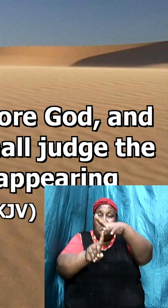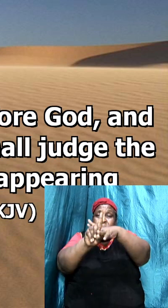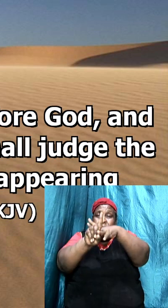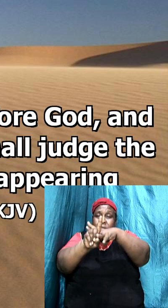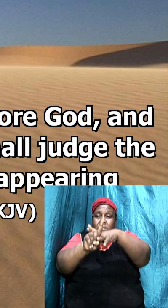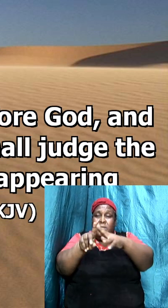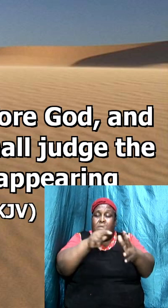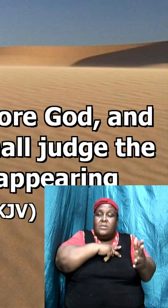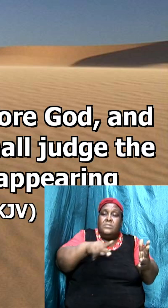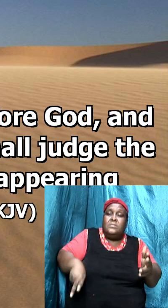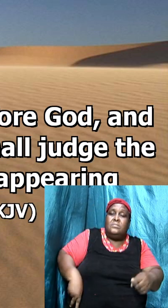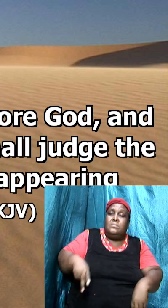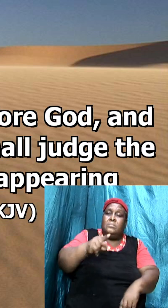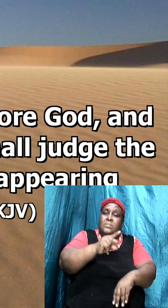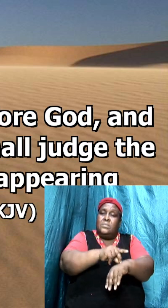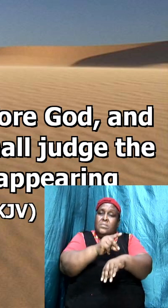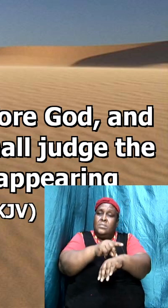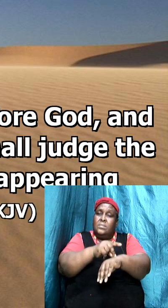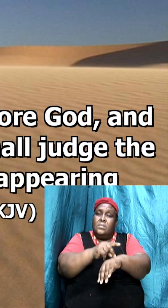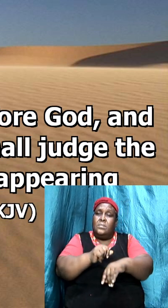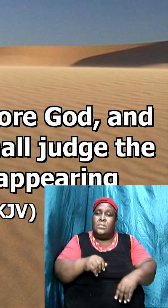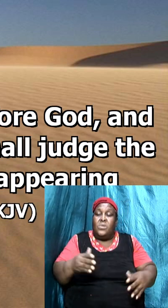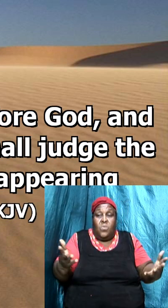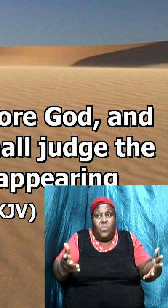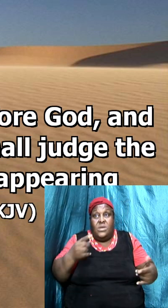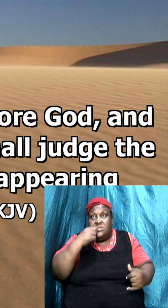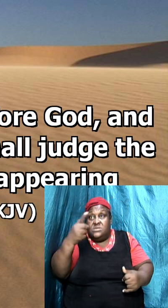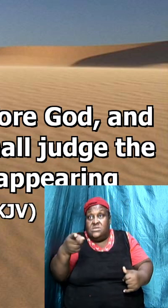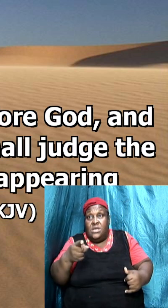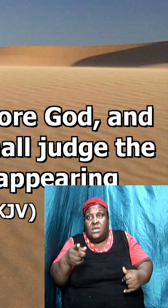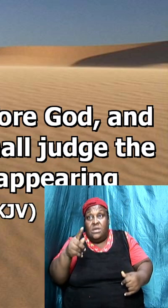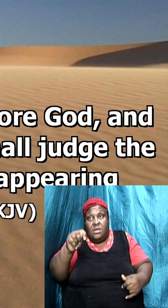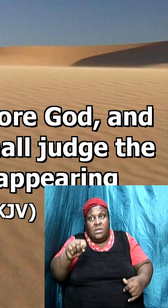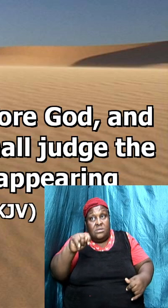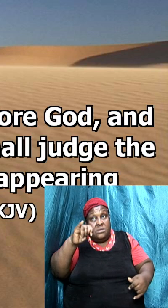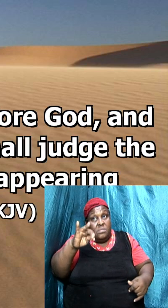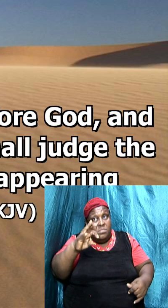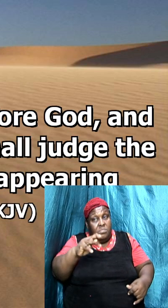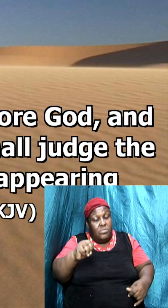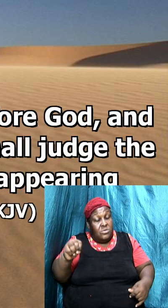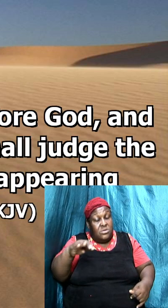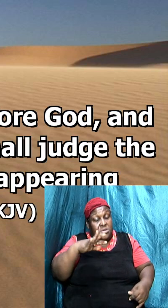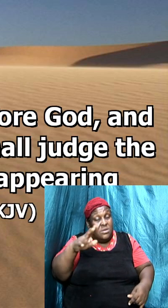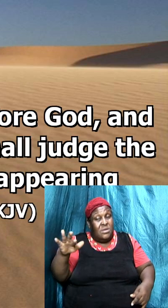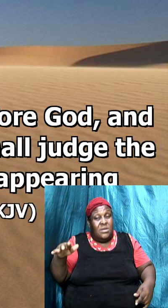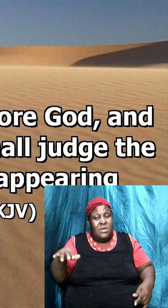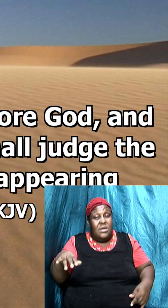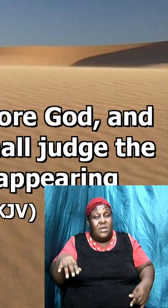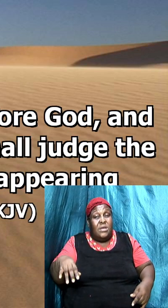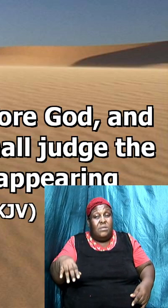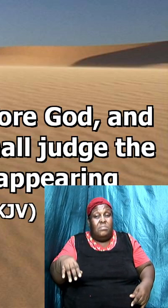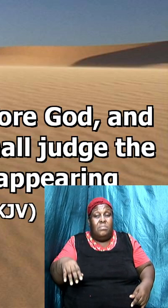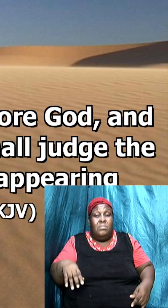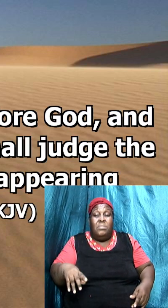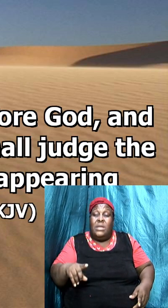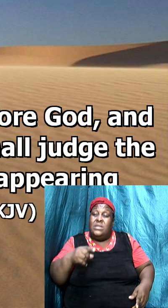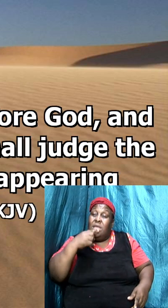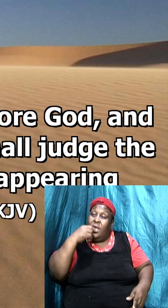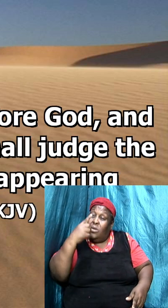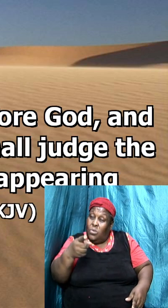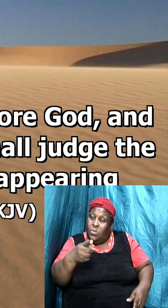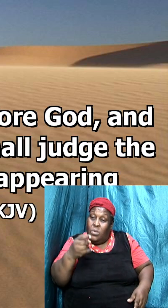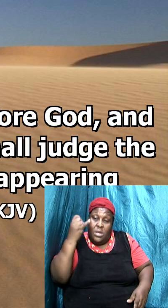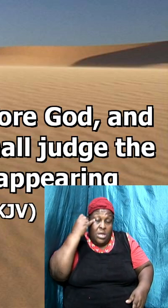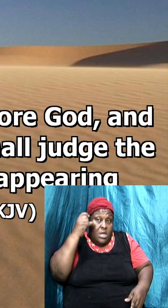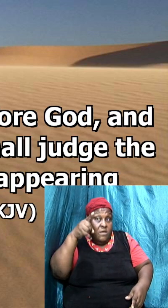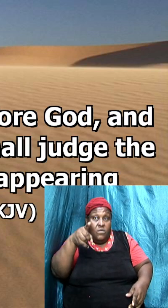kingdom. What he was saying to Timothy, you know, he said, I charge you, you know, because if you don't do it, you know, this same